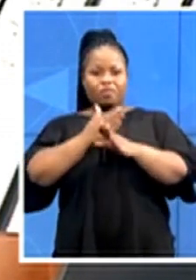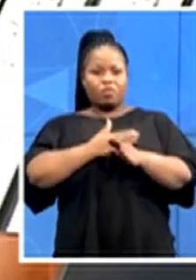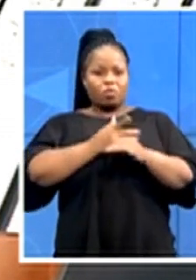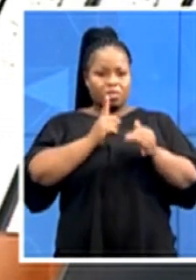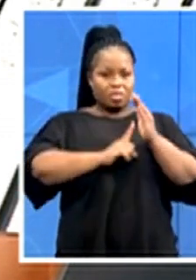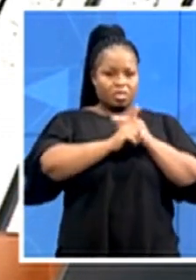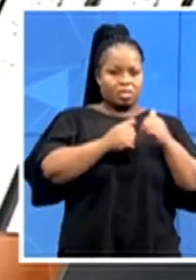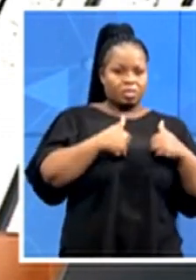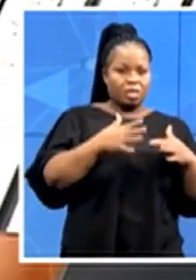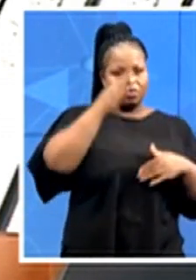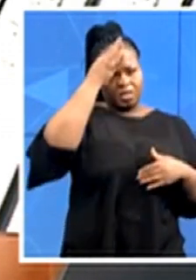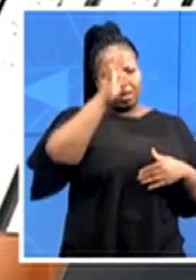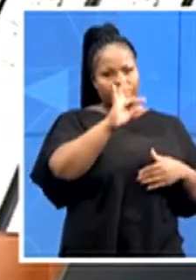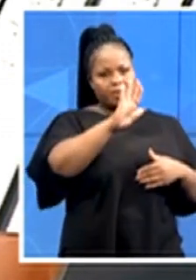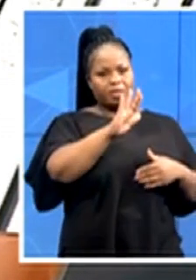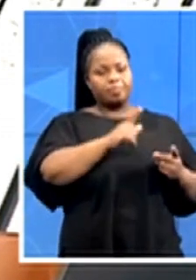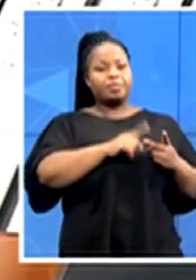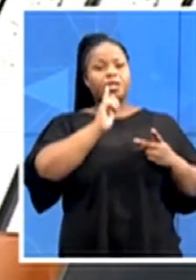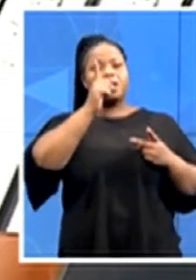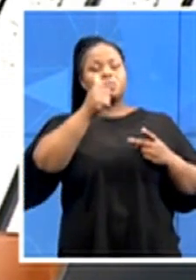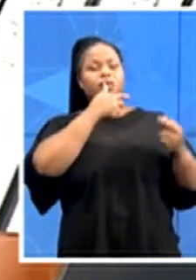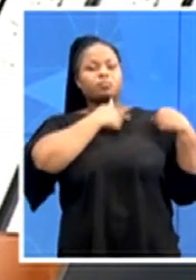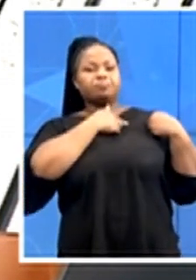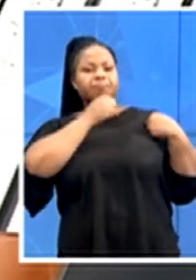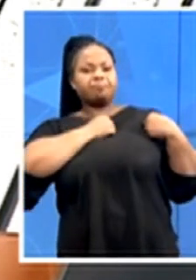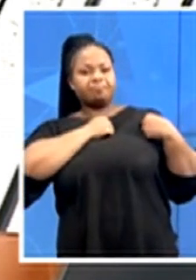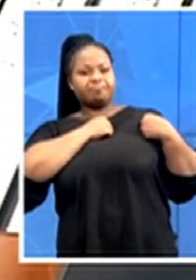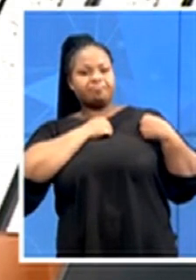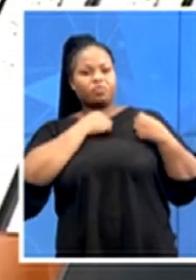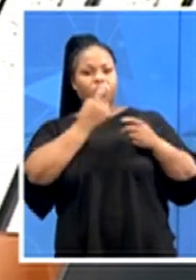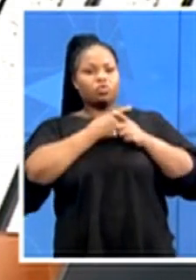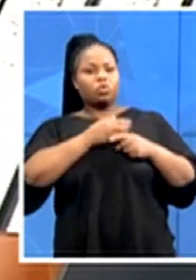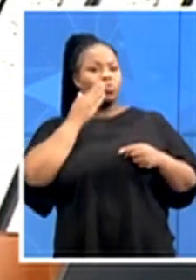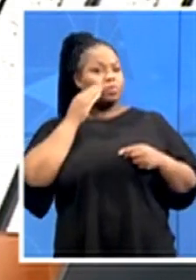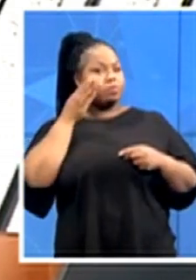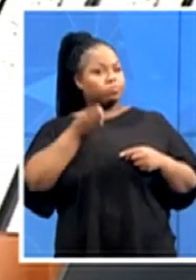later responsibilities in respect of the Eskom war room.